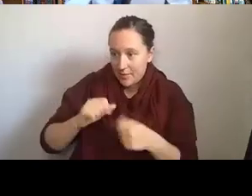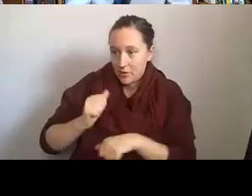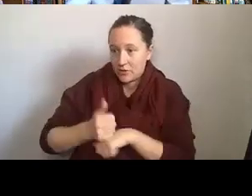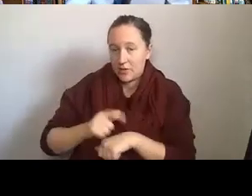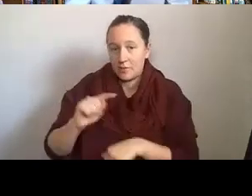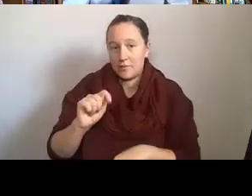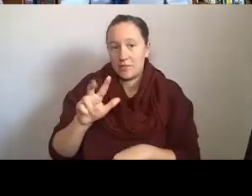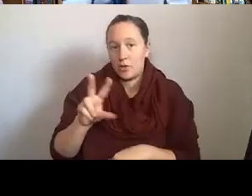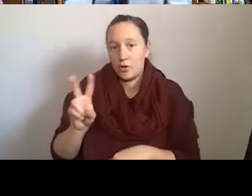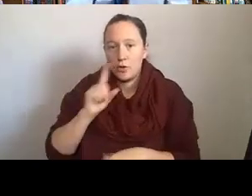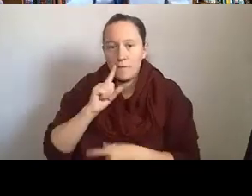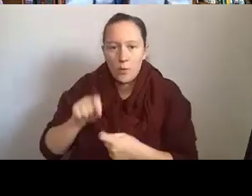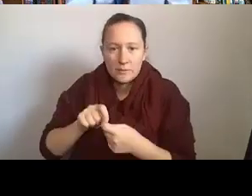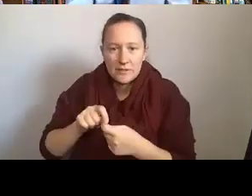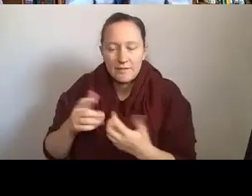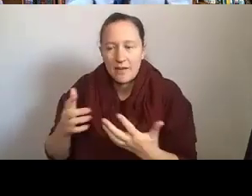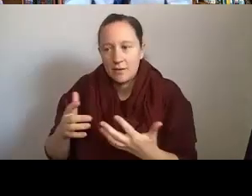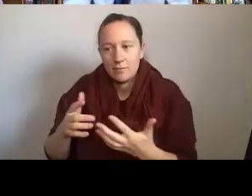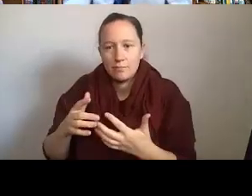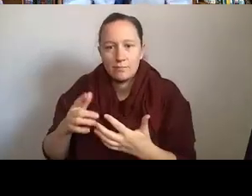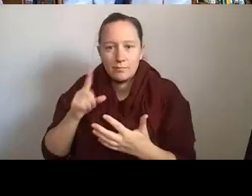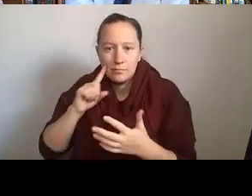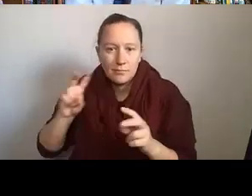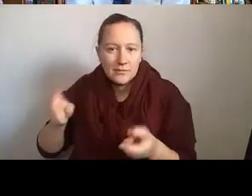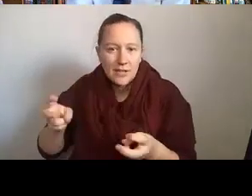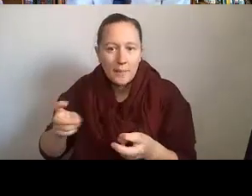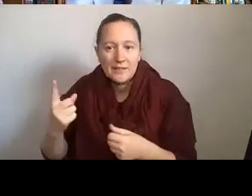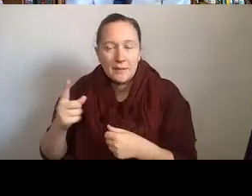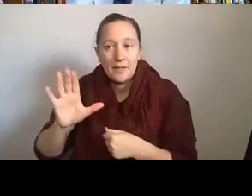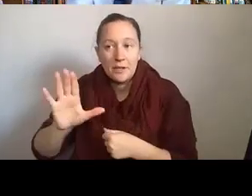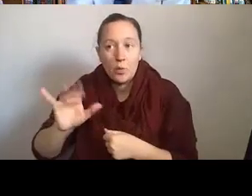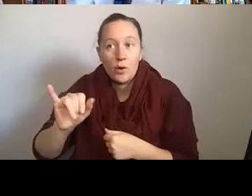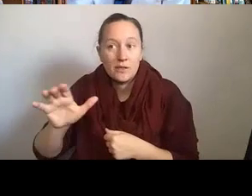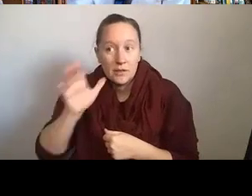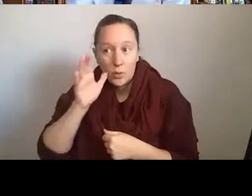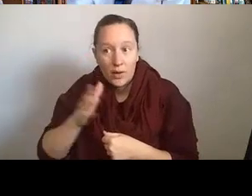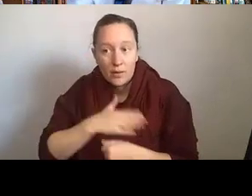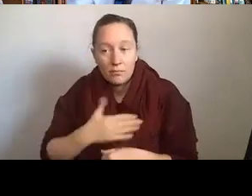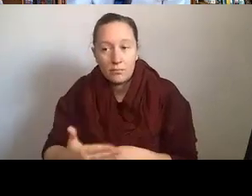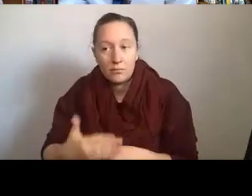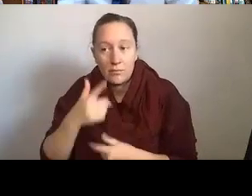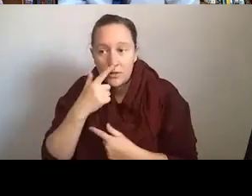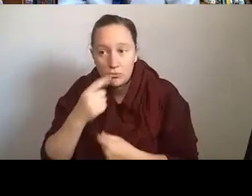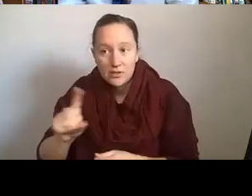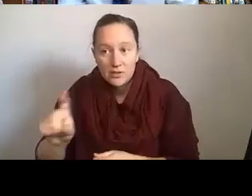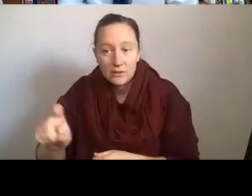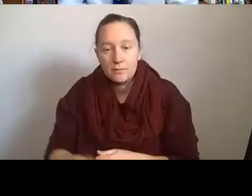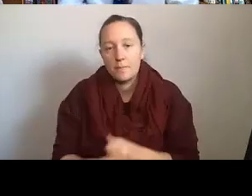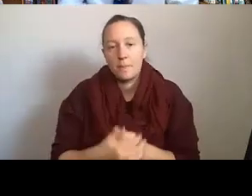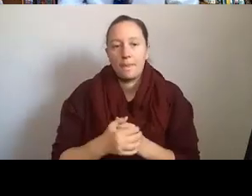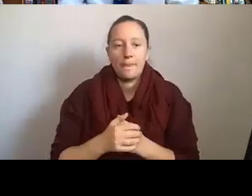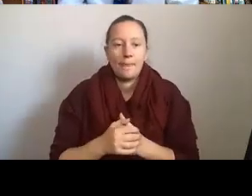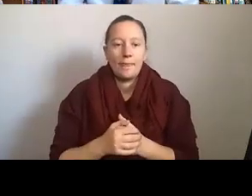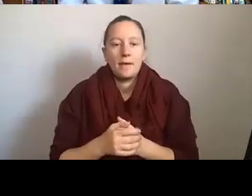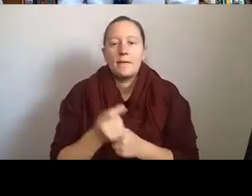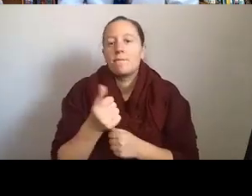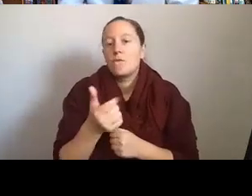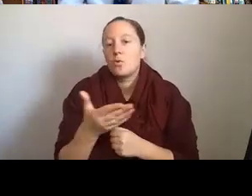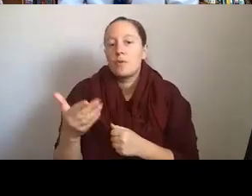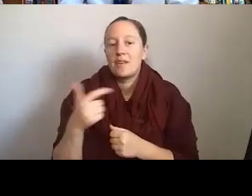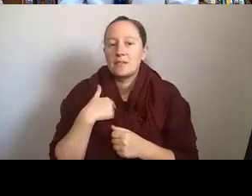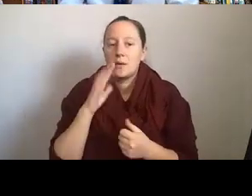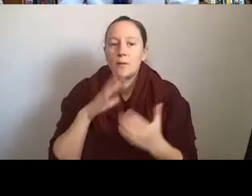following area. Is this something that your institute would be interested in? A couple of things I need to point